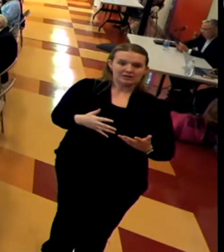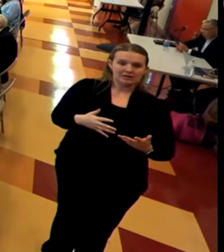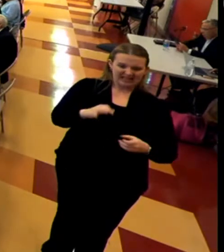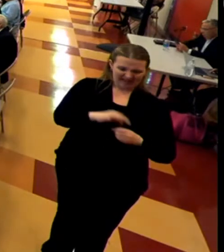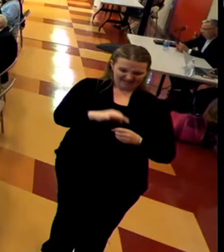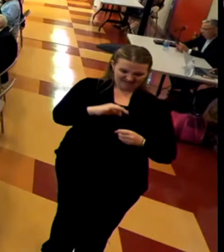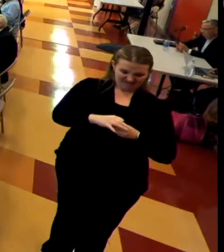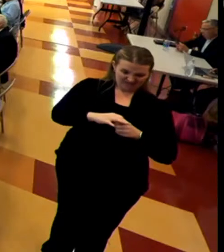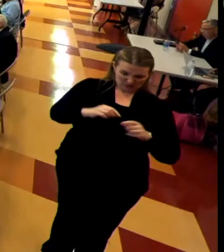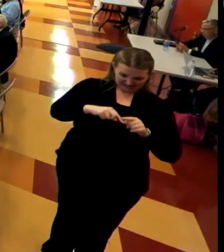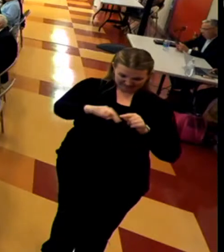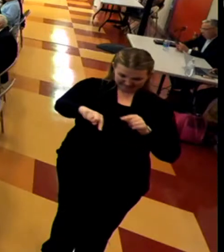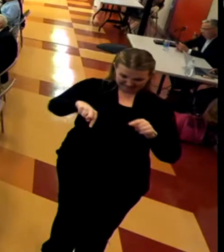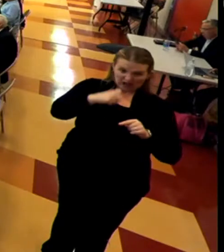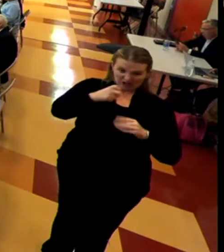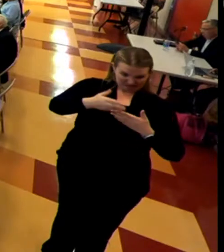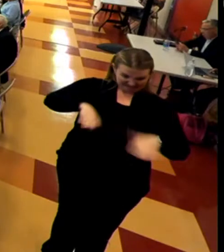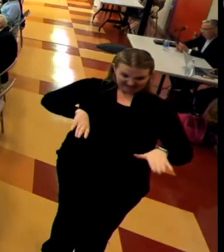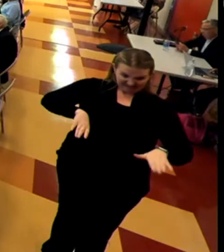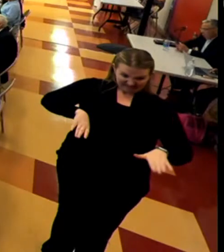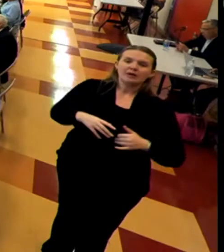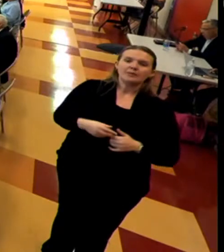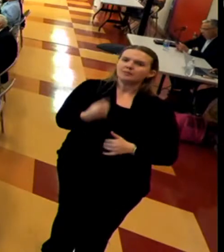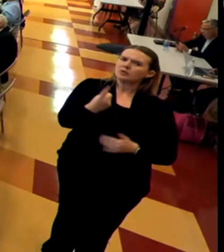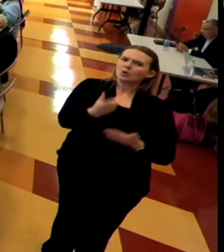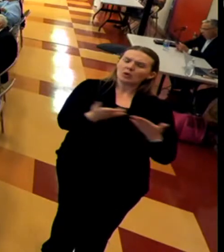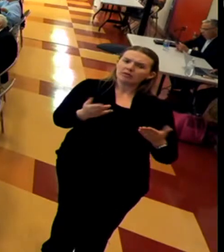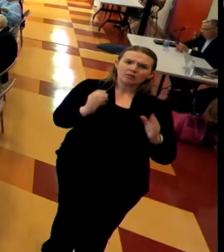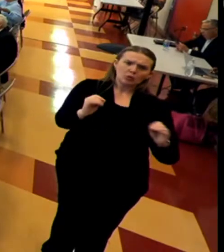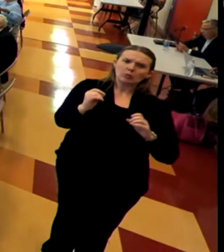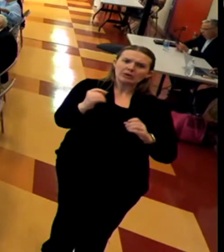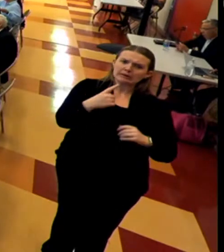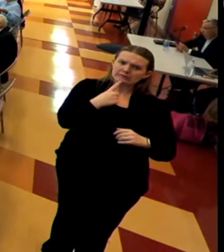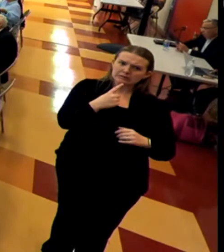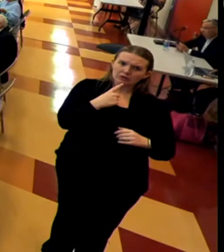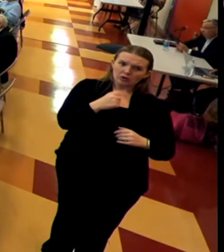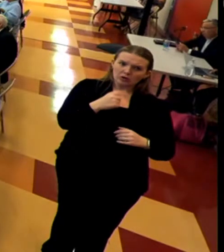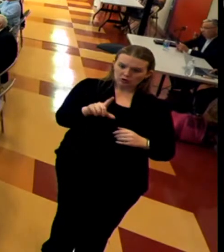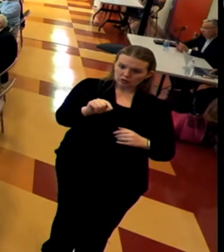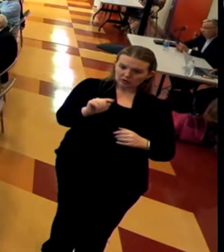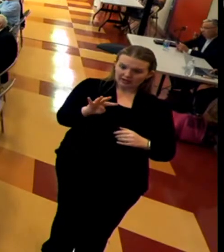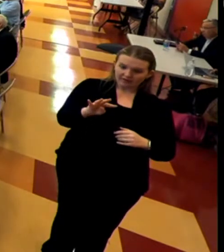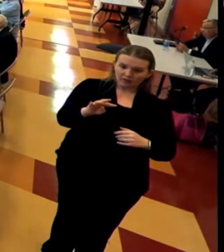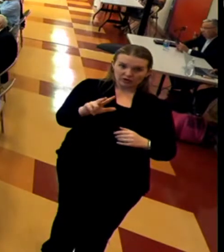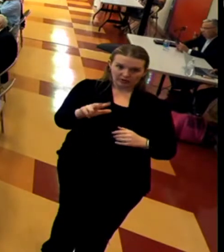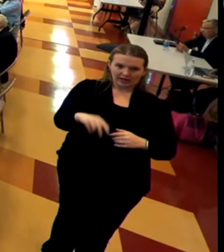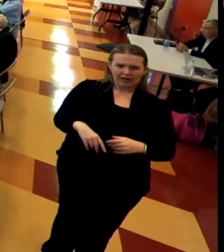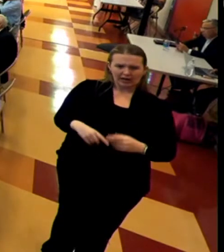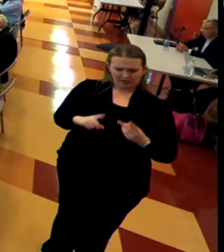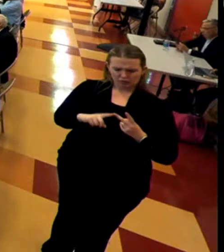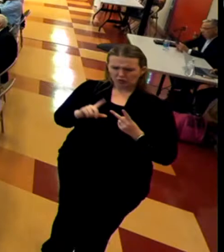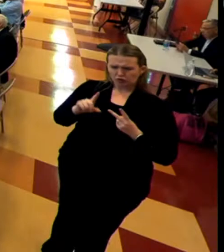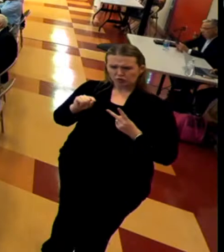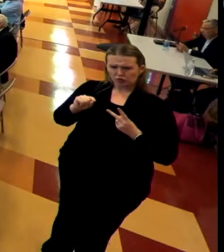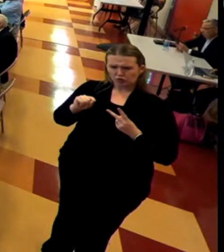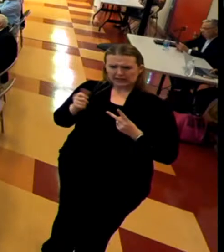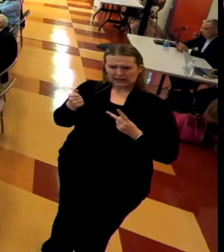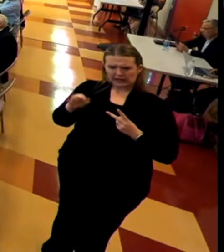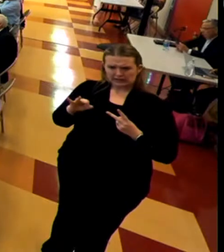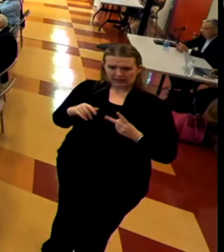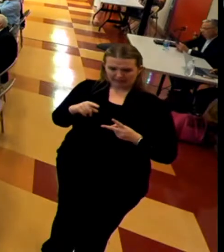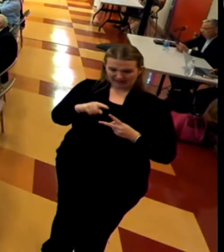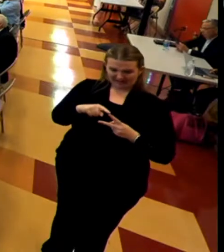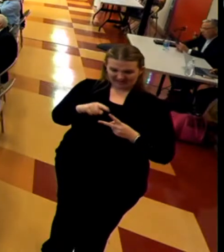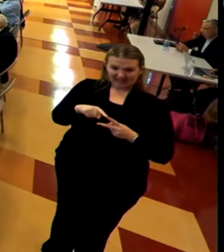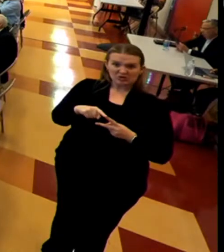voting blocks. And one thing I have not heard anyone say is that 2043, because I always hear 2019, but 2043 is 3/4 of the